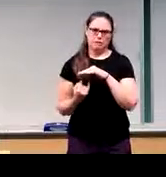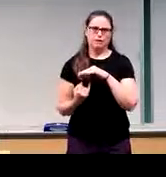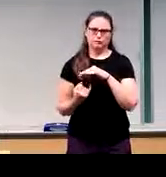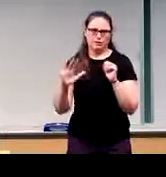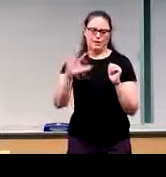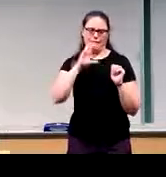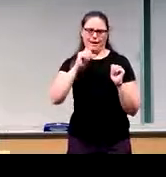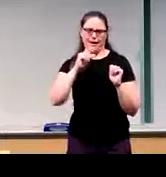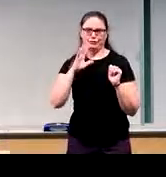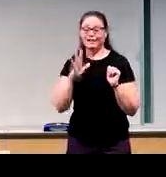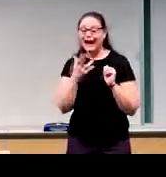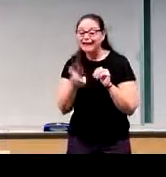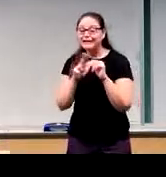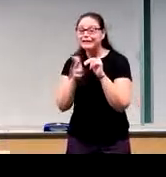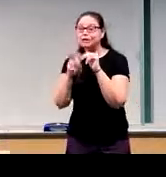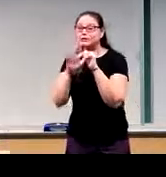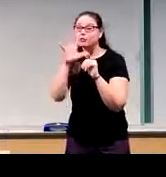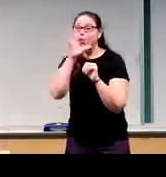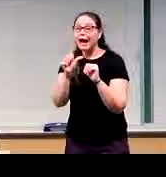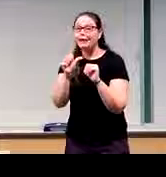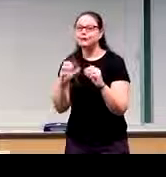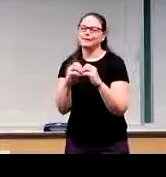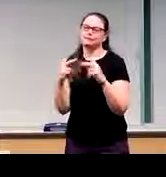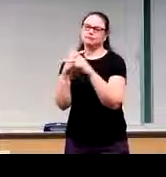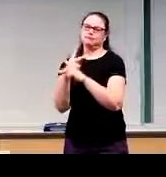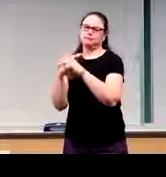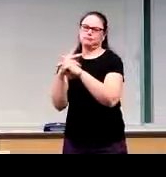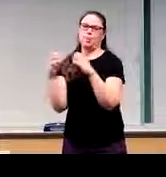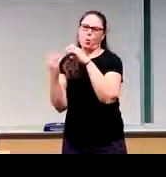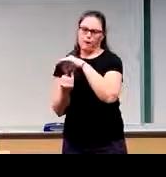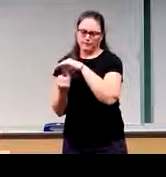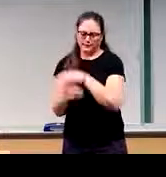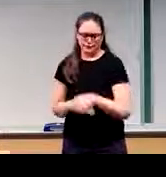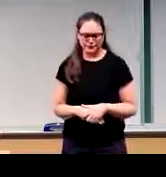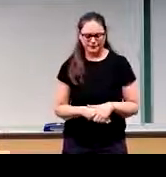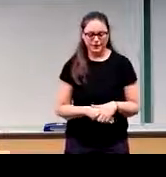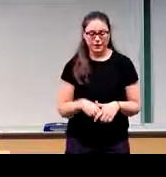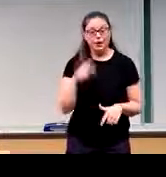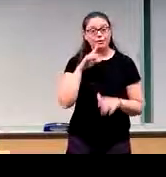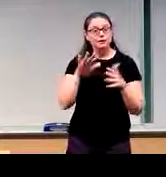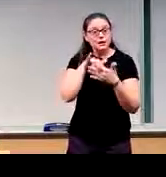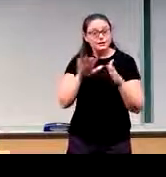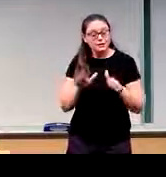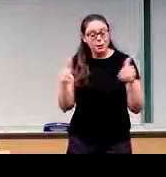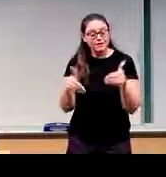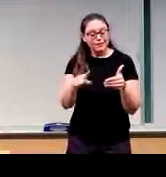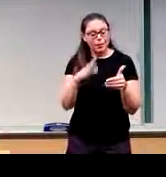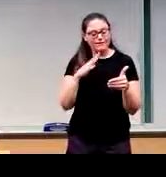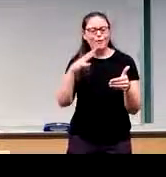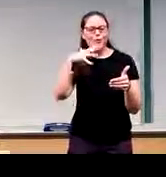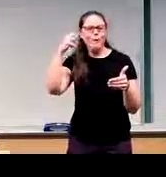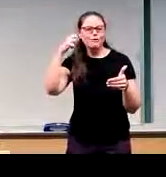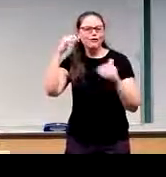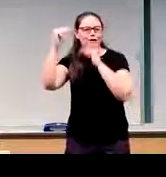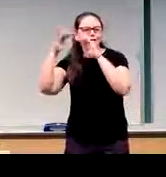with increases in age. However, studies that focus on older adults only during older adulthood